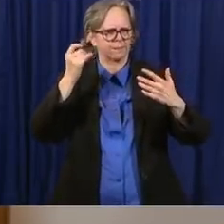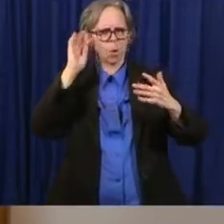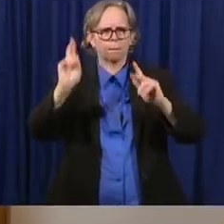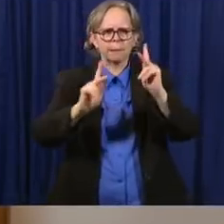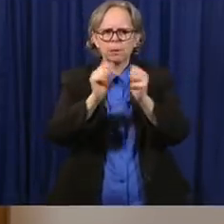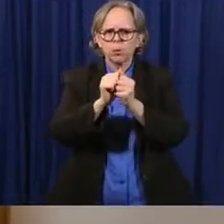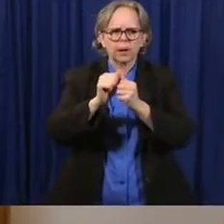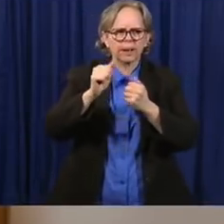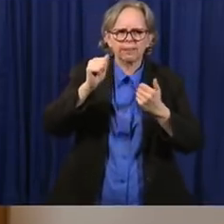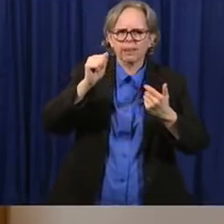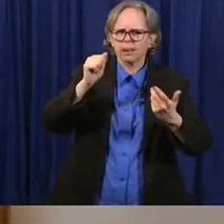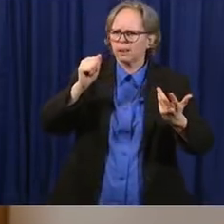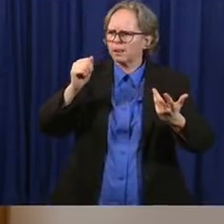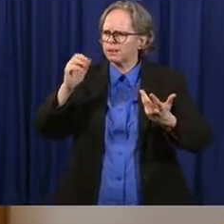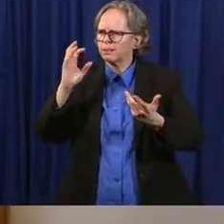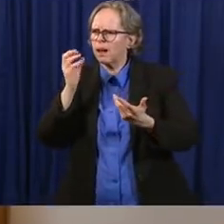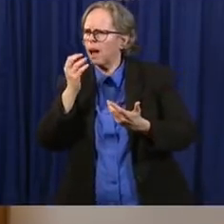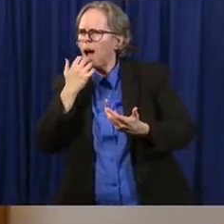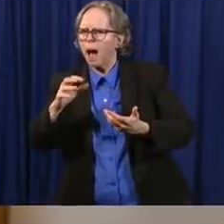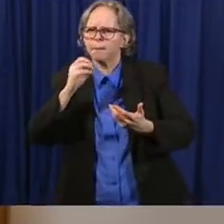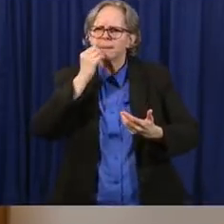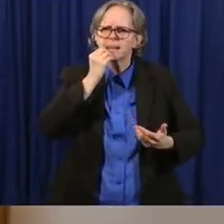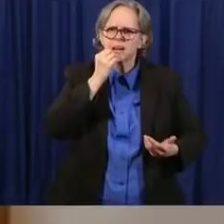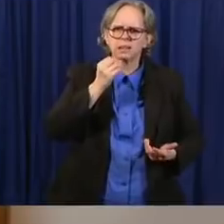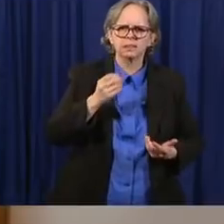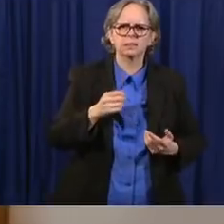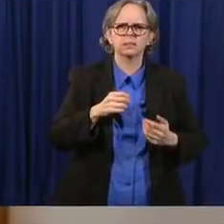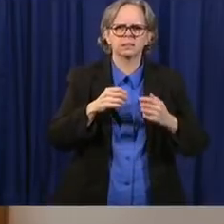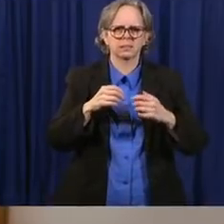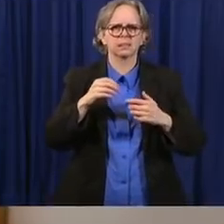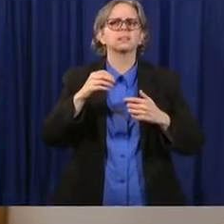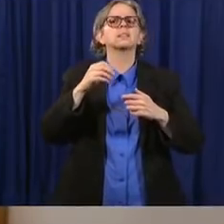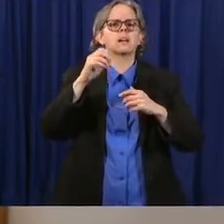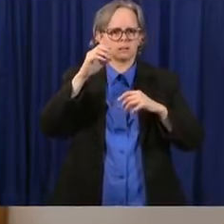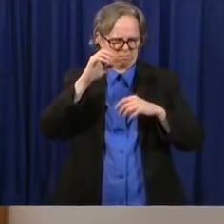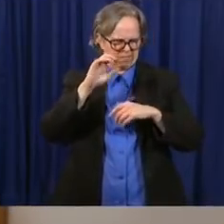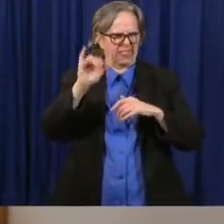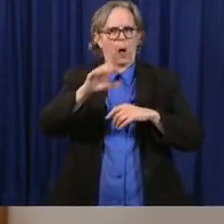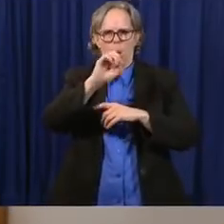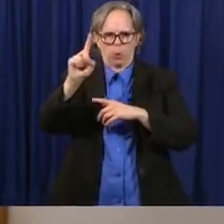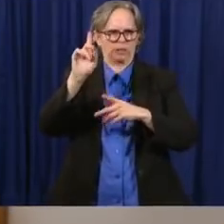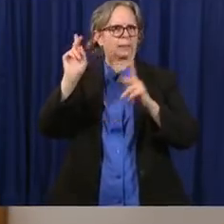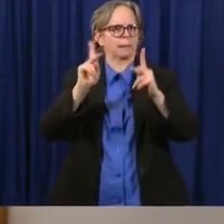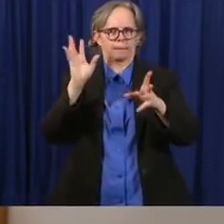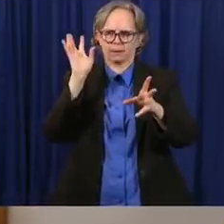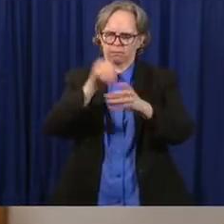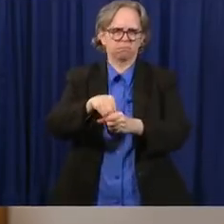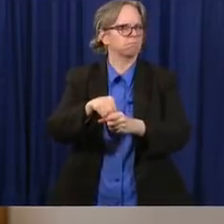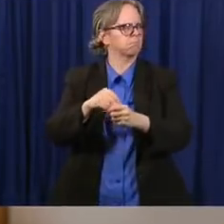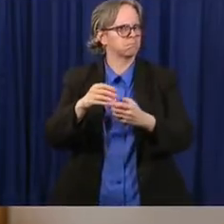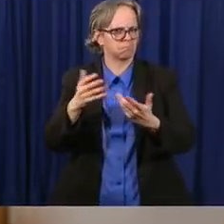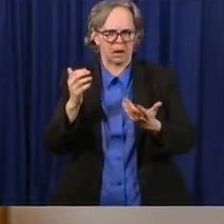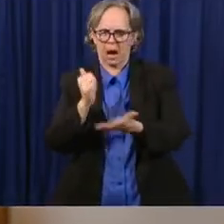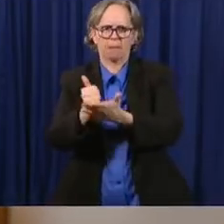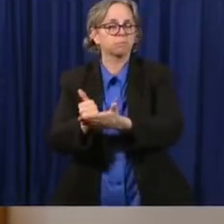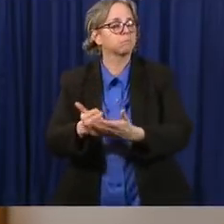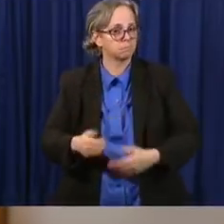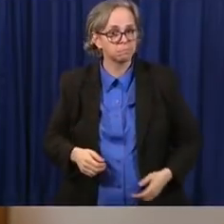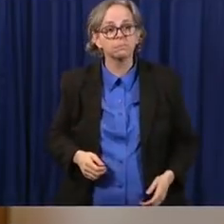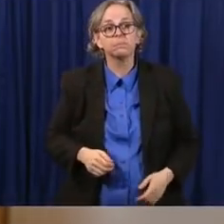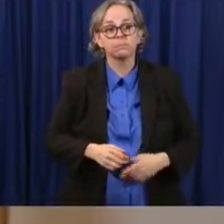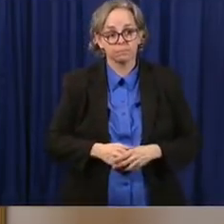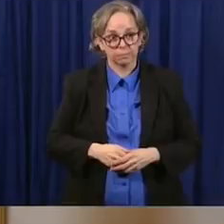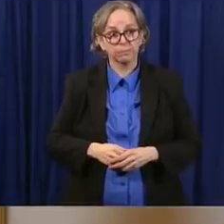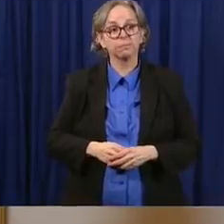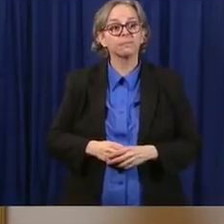Let me talk for a moment about Medicaid and some changes. Our goal in Ohio is to keep as many people as healthy as